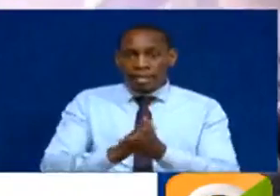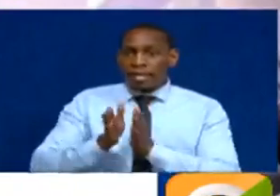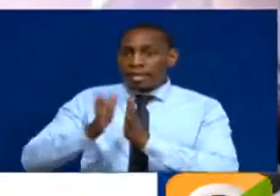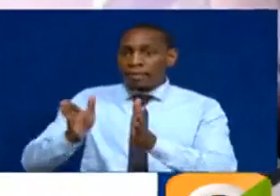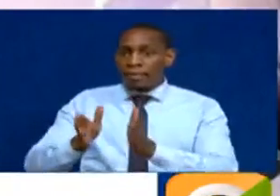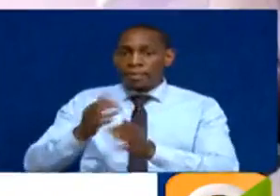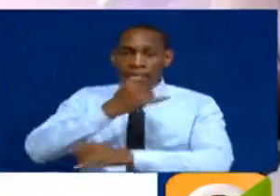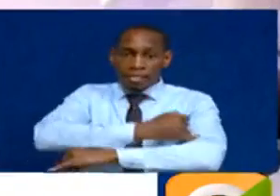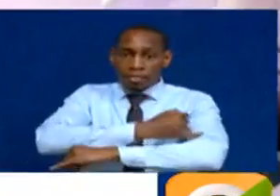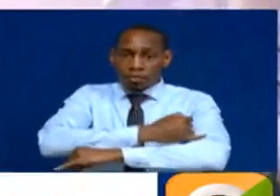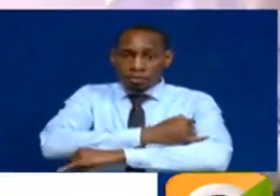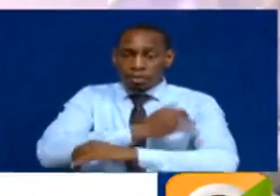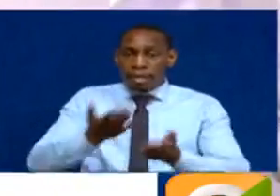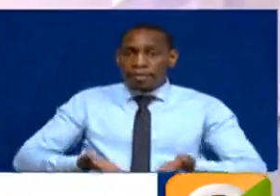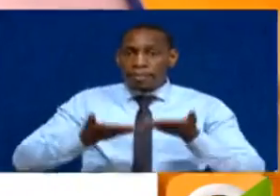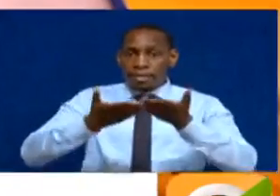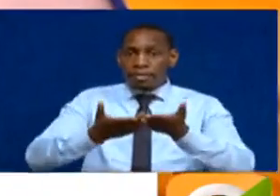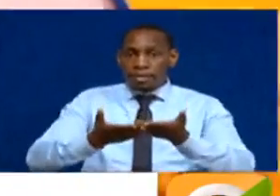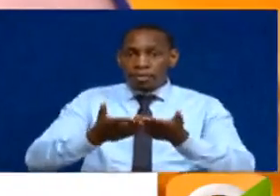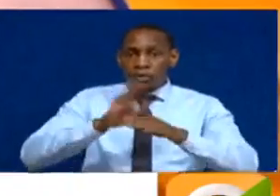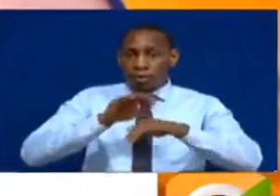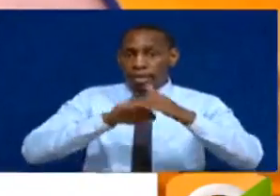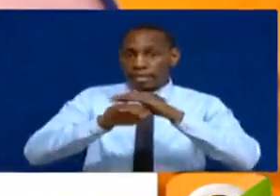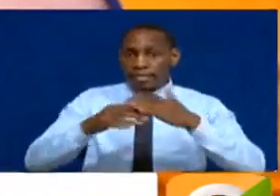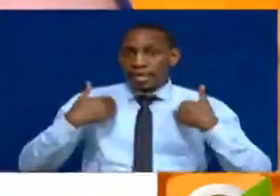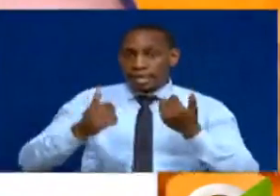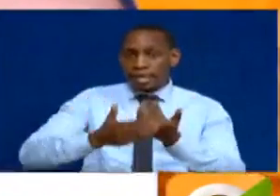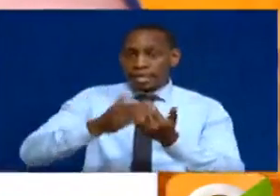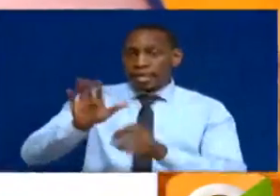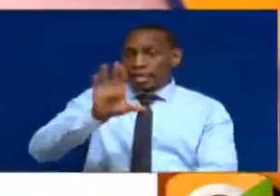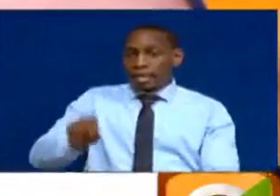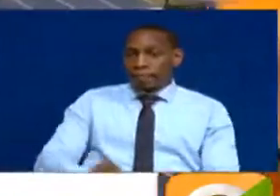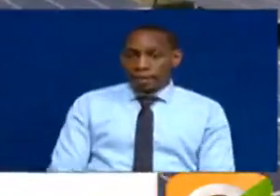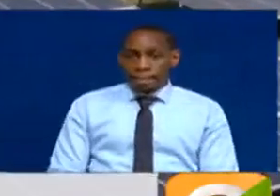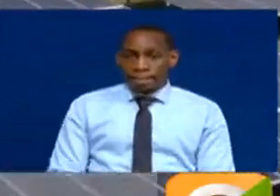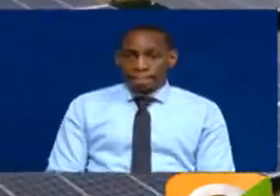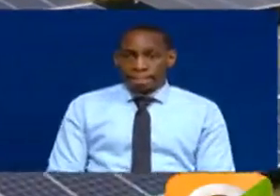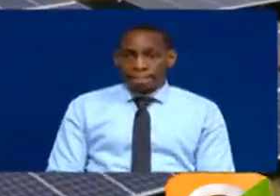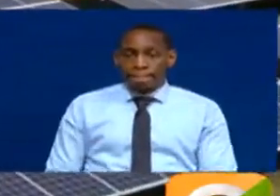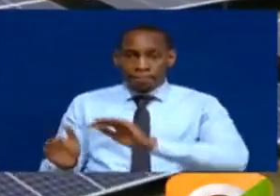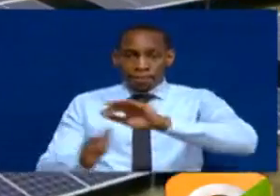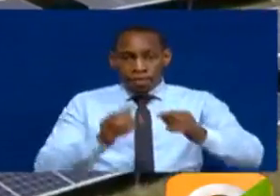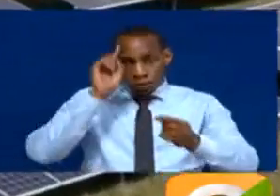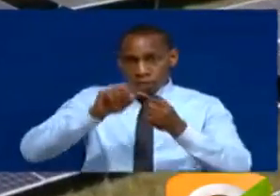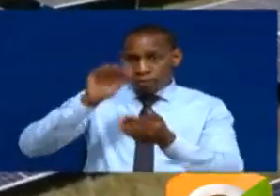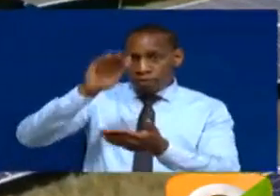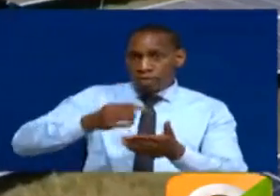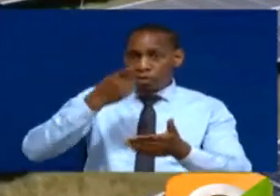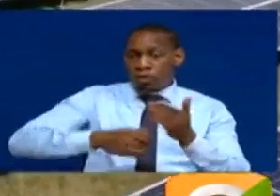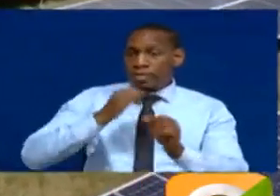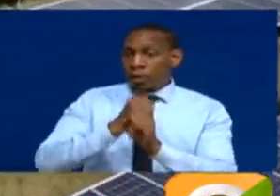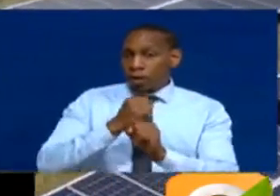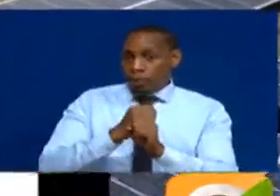and public institutions to provide greater access to healthcare in Africa. In a bid to reduce their cost